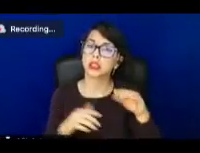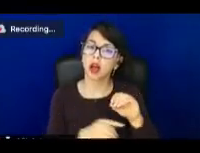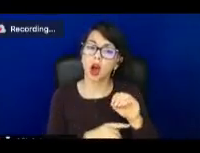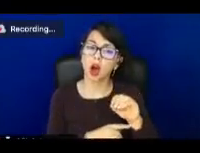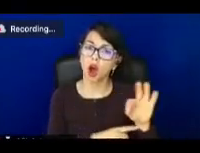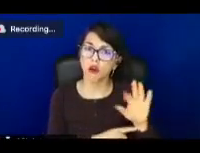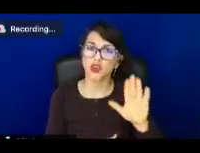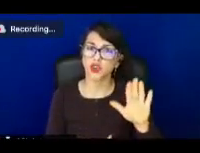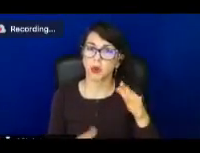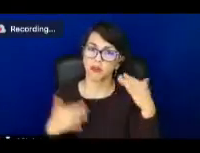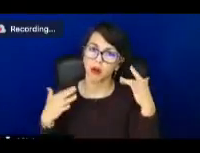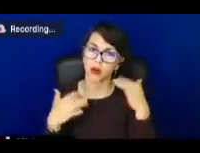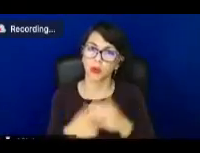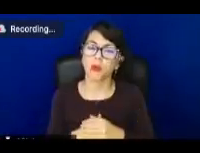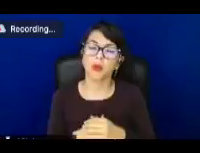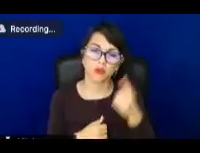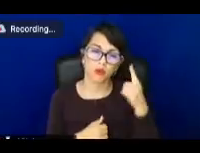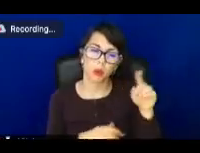Chair.